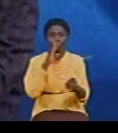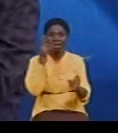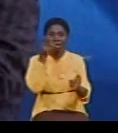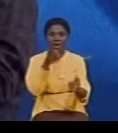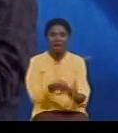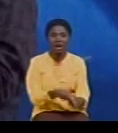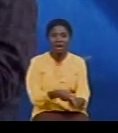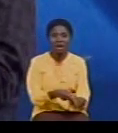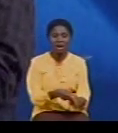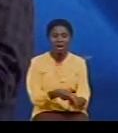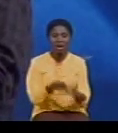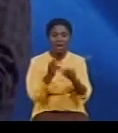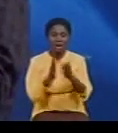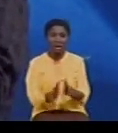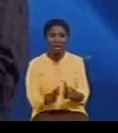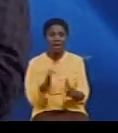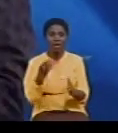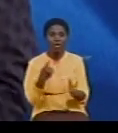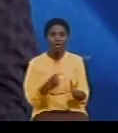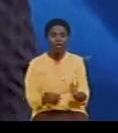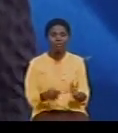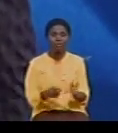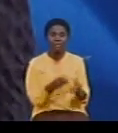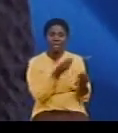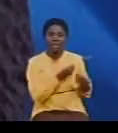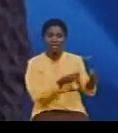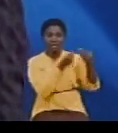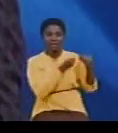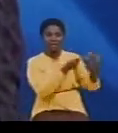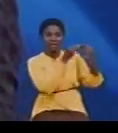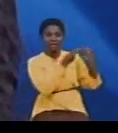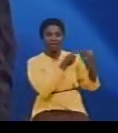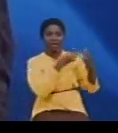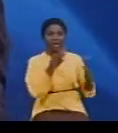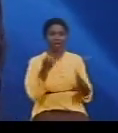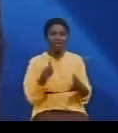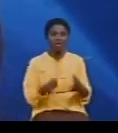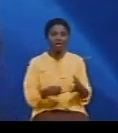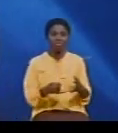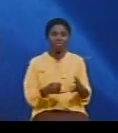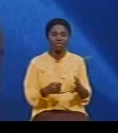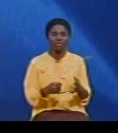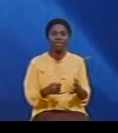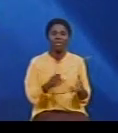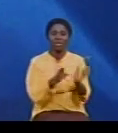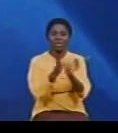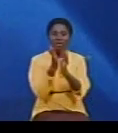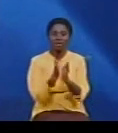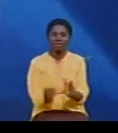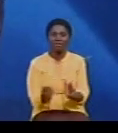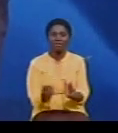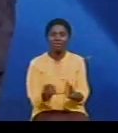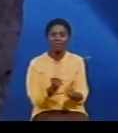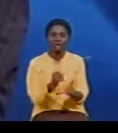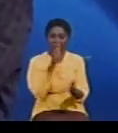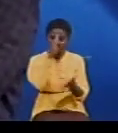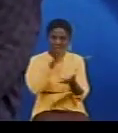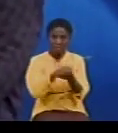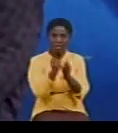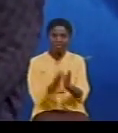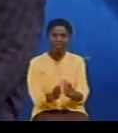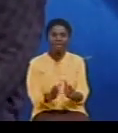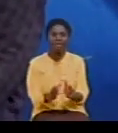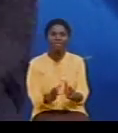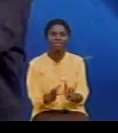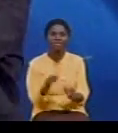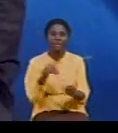partakers of the inheritance of the saints in light, giving thanks unto